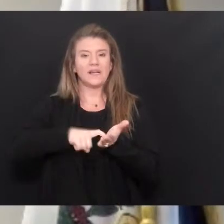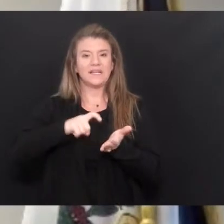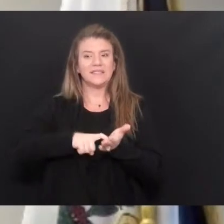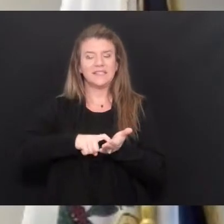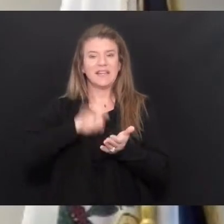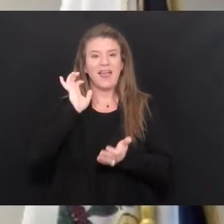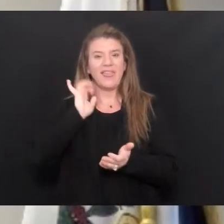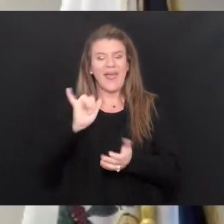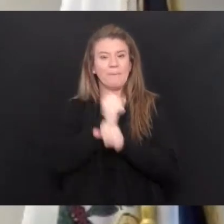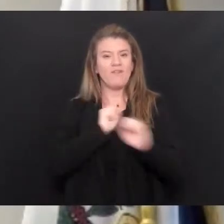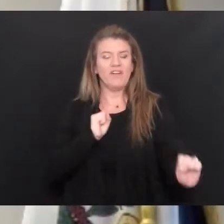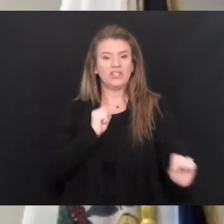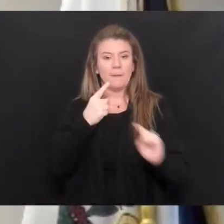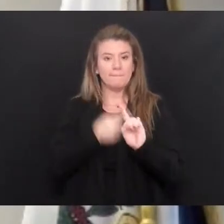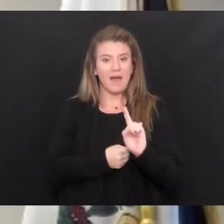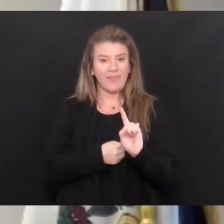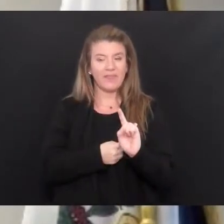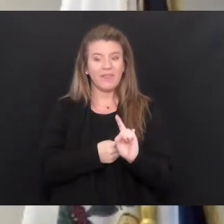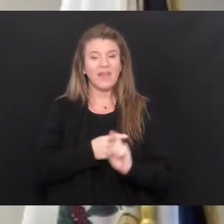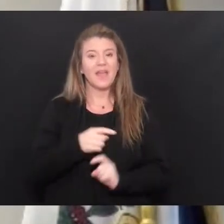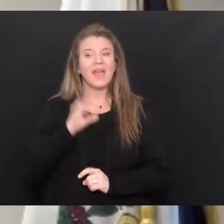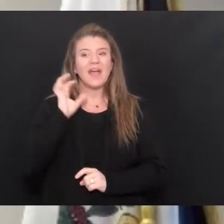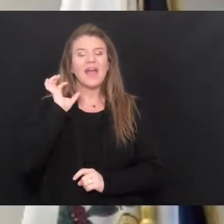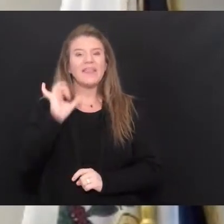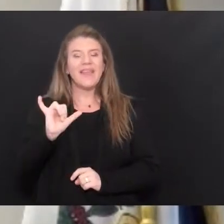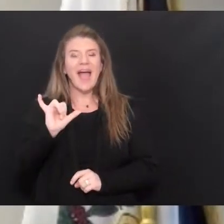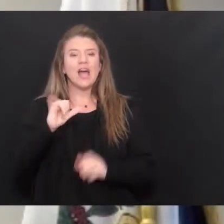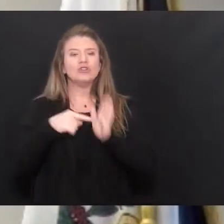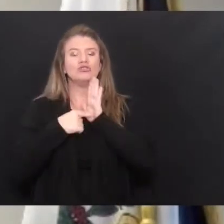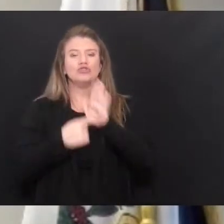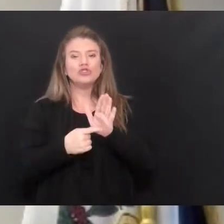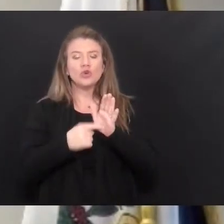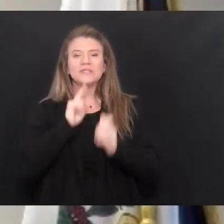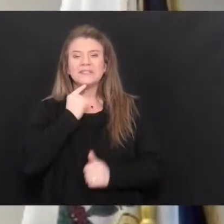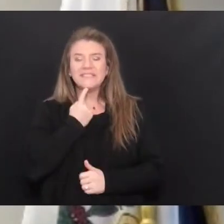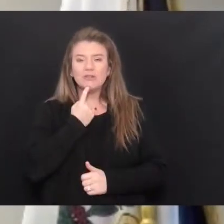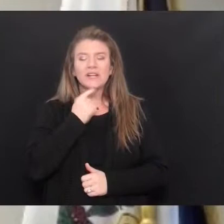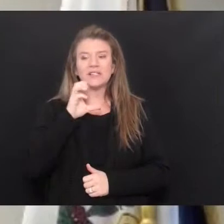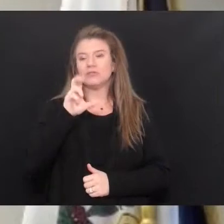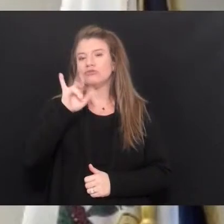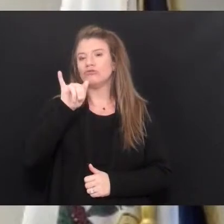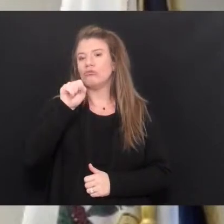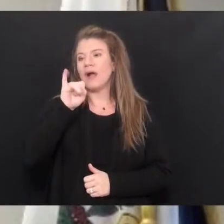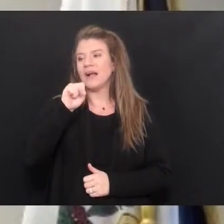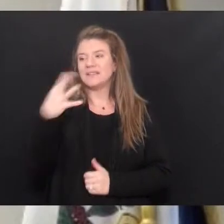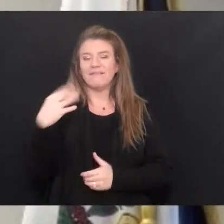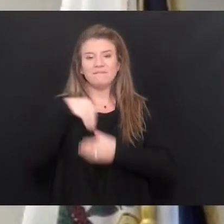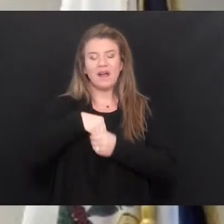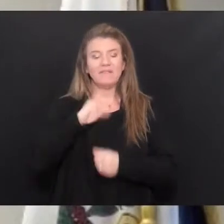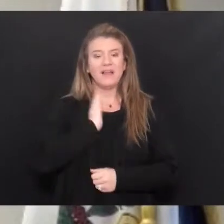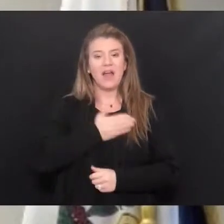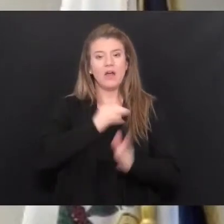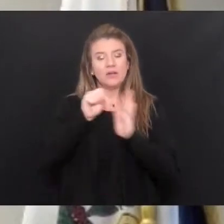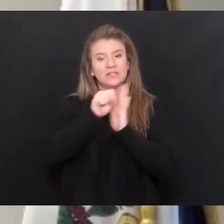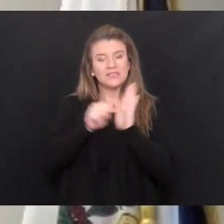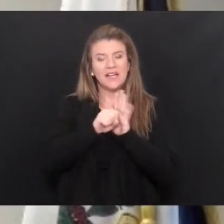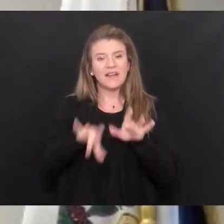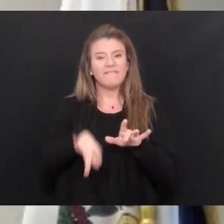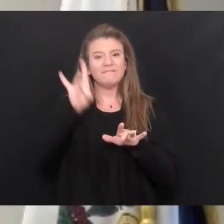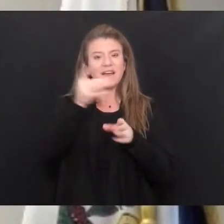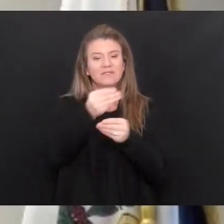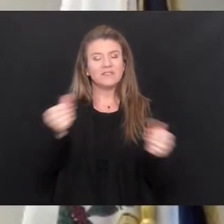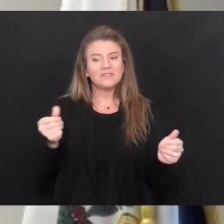Month. Child abuse and neglect is a serious crisis affecting every segment of our state, and finding solutions